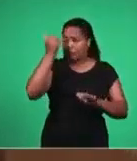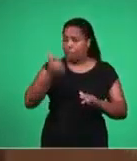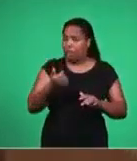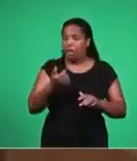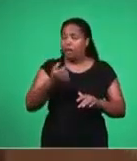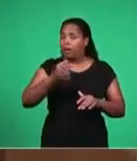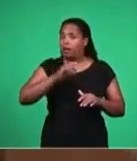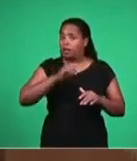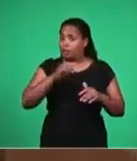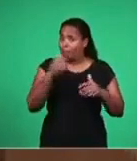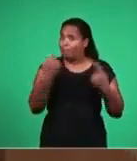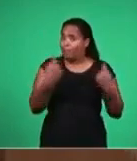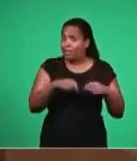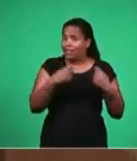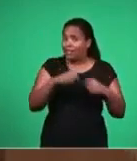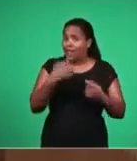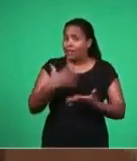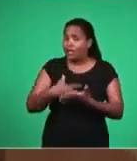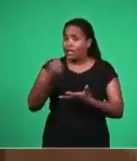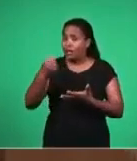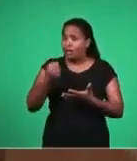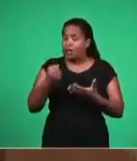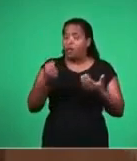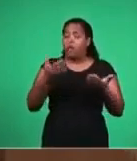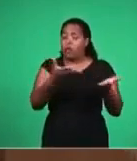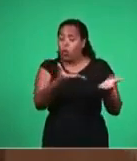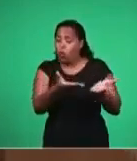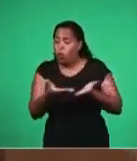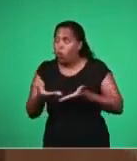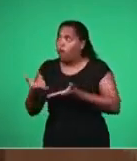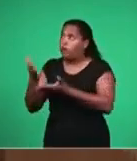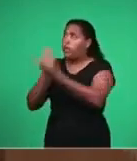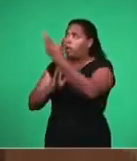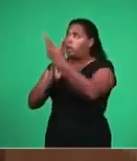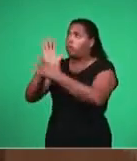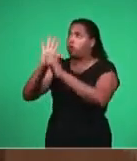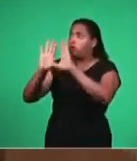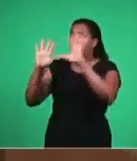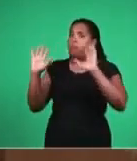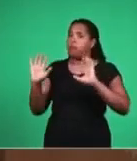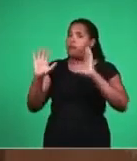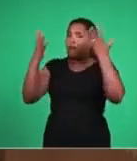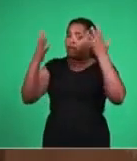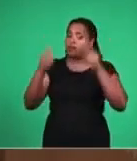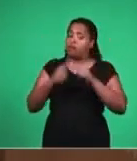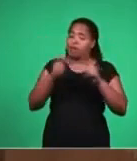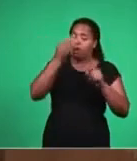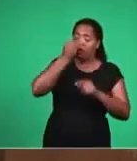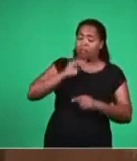know that they weren't supposed to stay. They were not invited to stay. They were invited to leave. They were invited